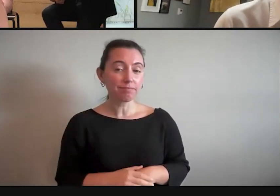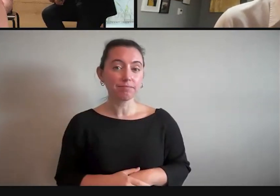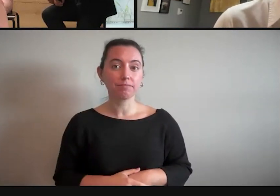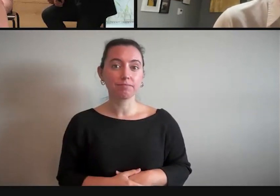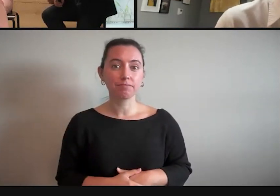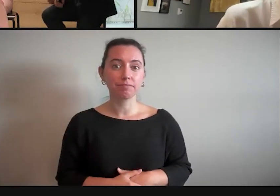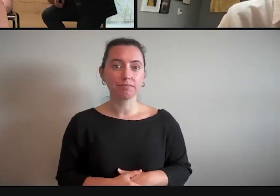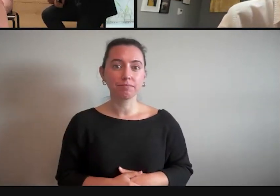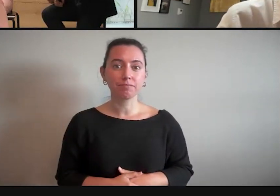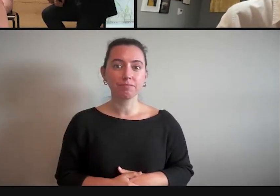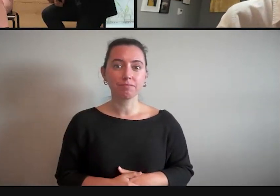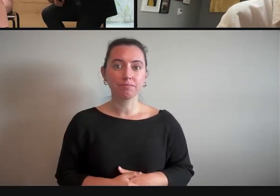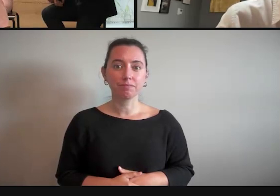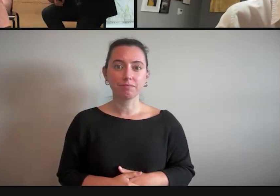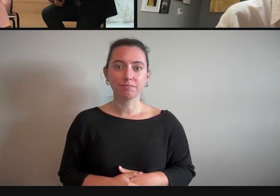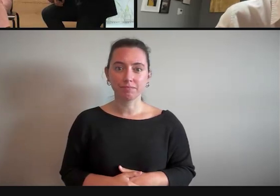Okay.